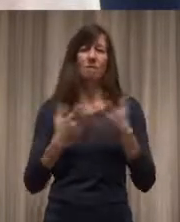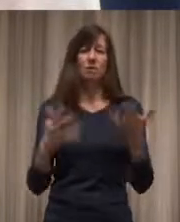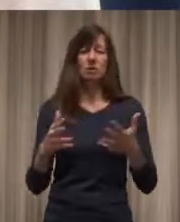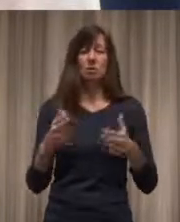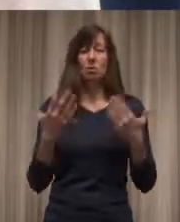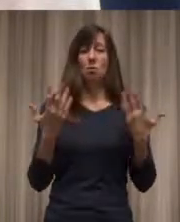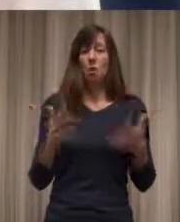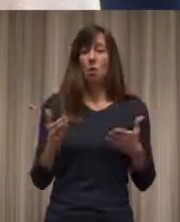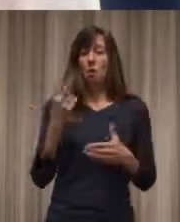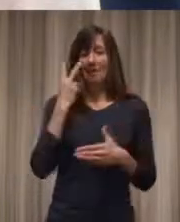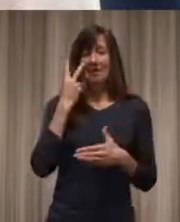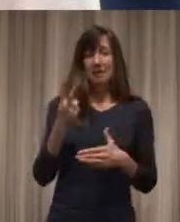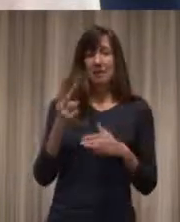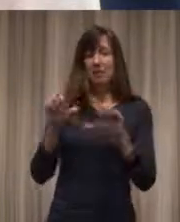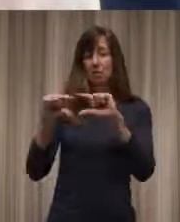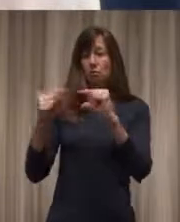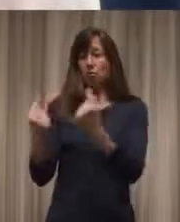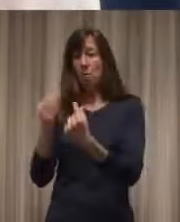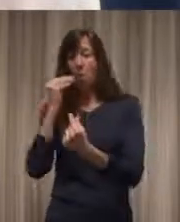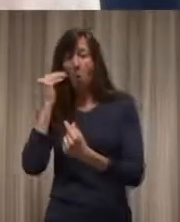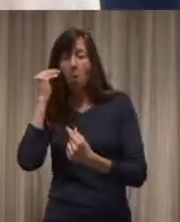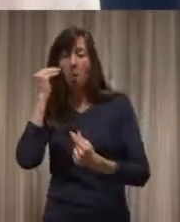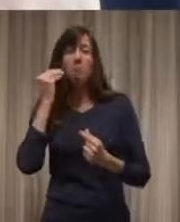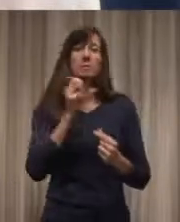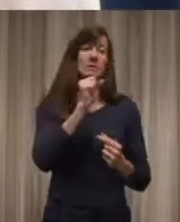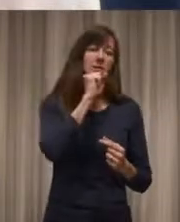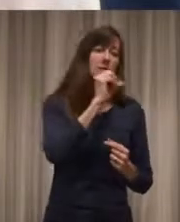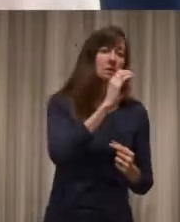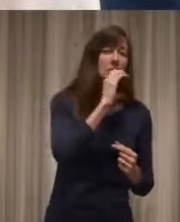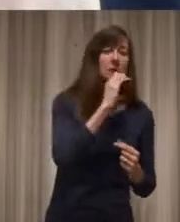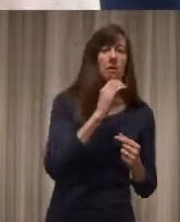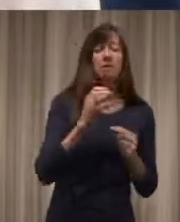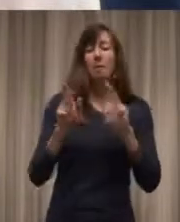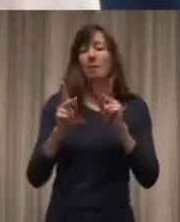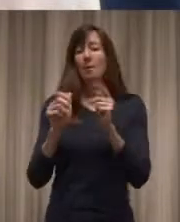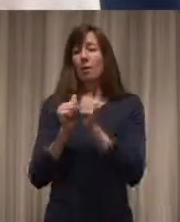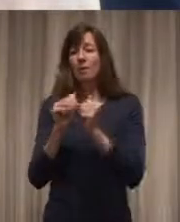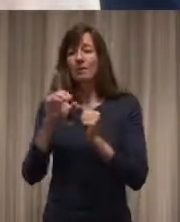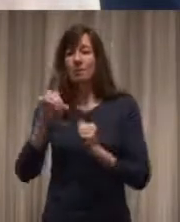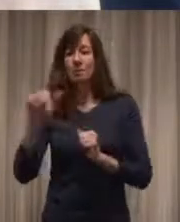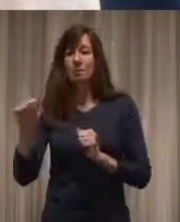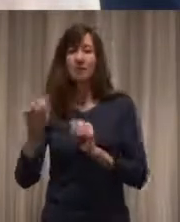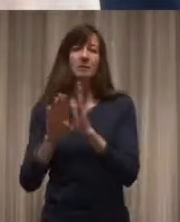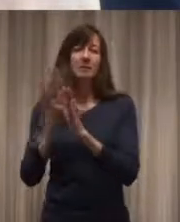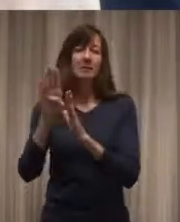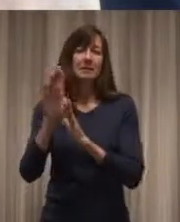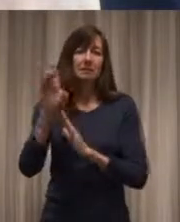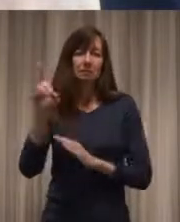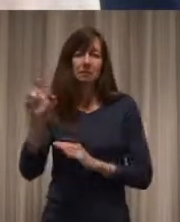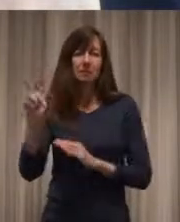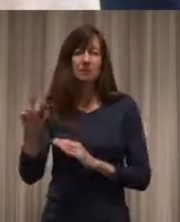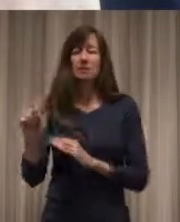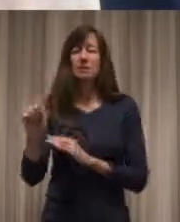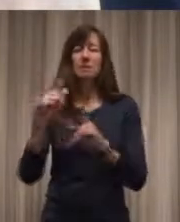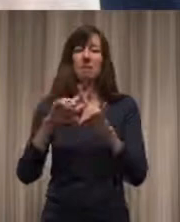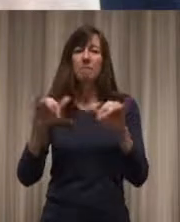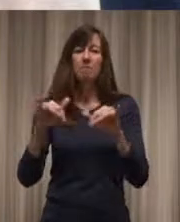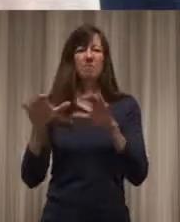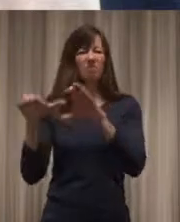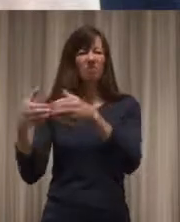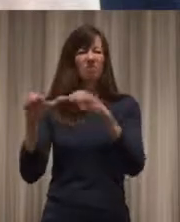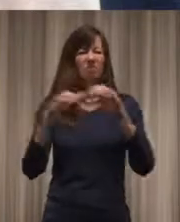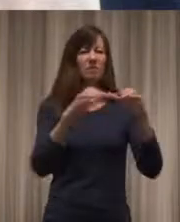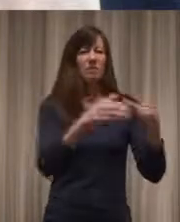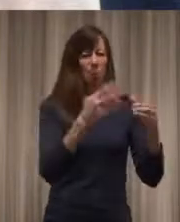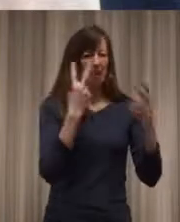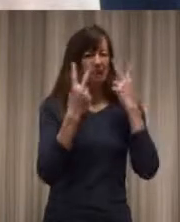home facilities, including those for folks with developmental disabilities and other congregate settings. That is where we are seeing the